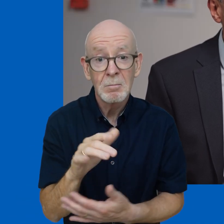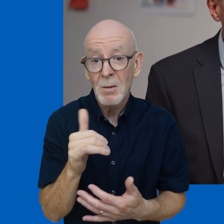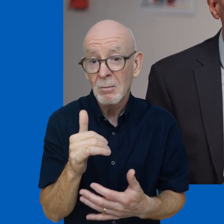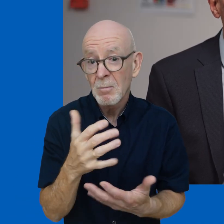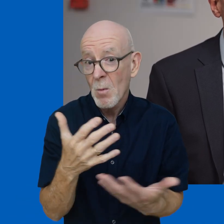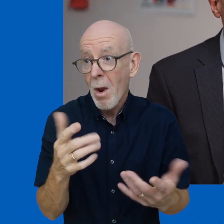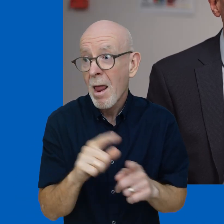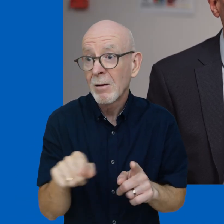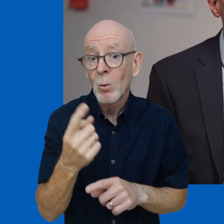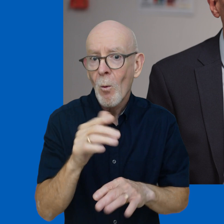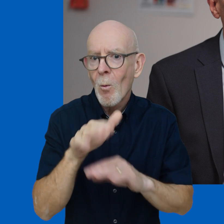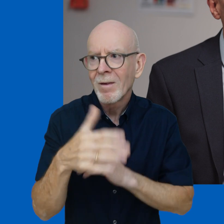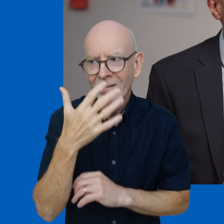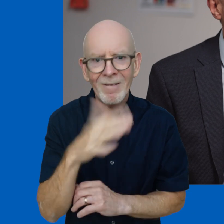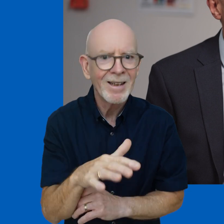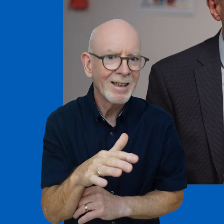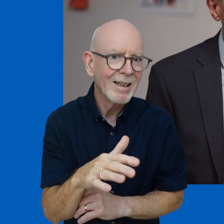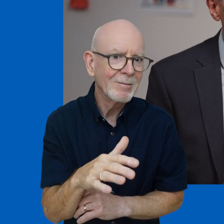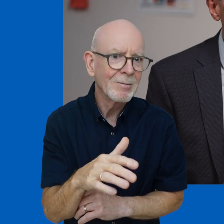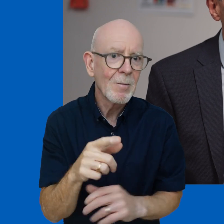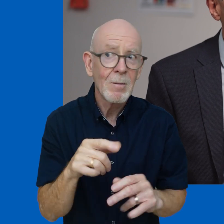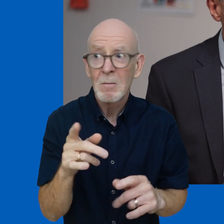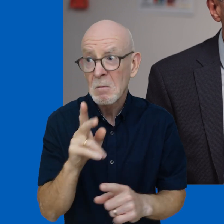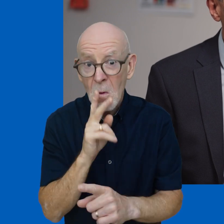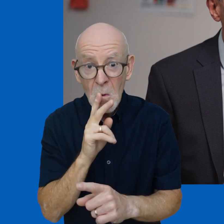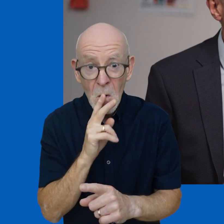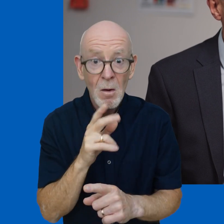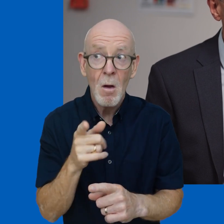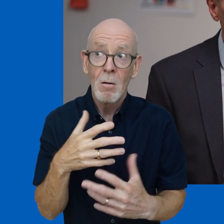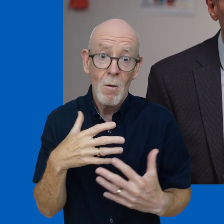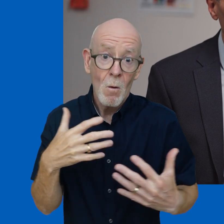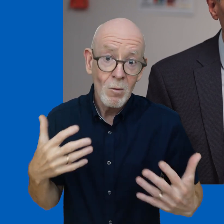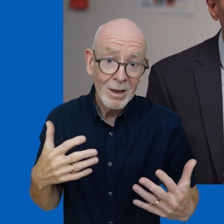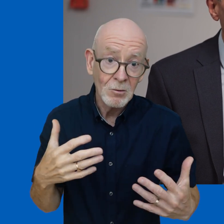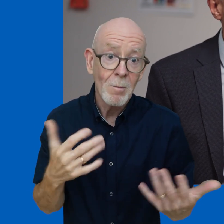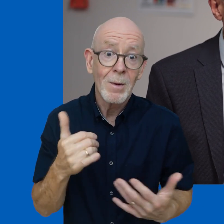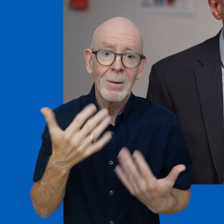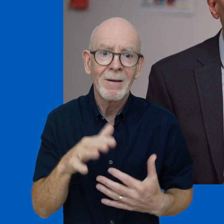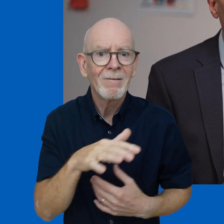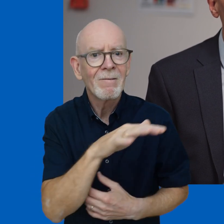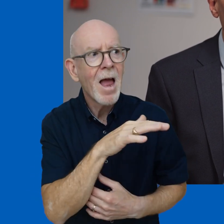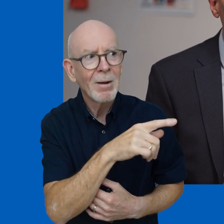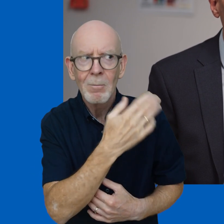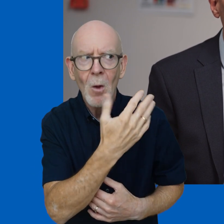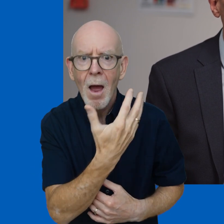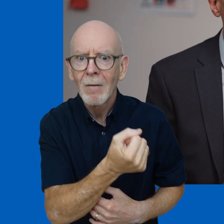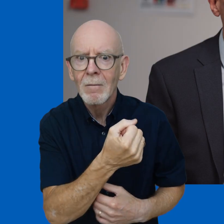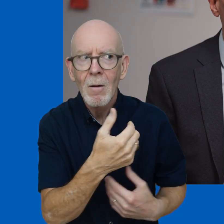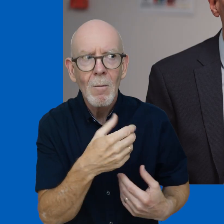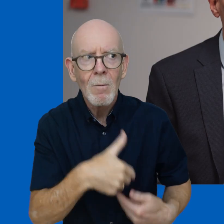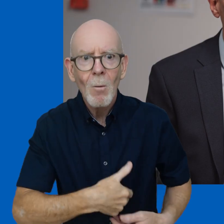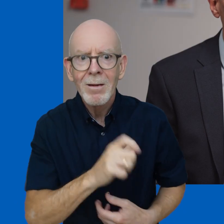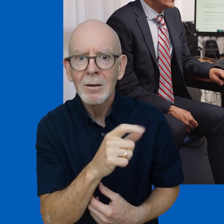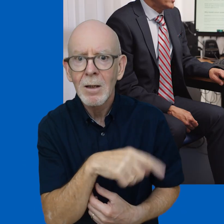be more likely to get bowel cancer if you're over 50, smoke, or you're overweight, or you have a close relative who has